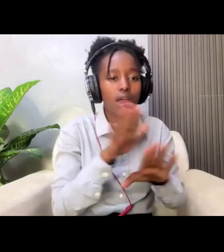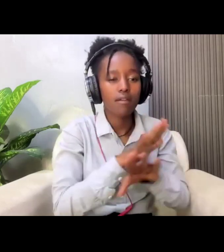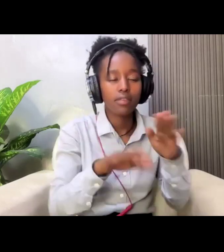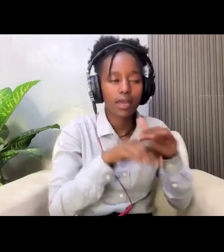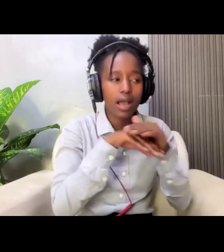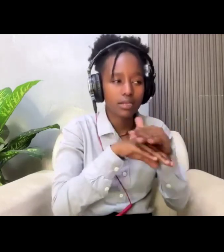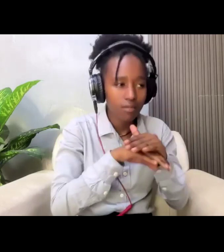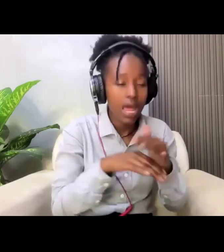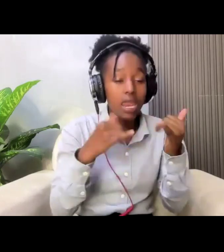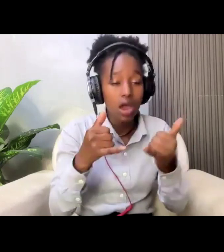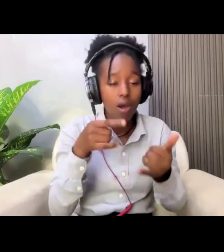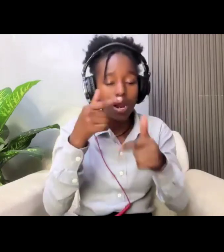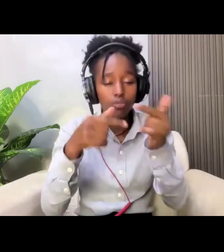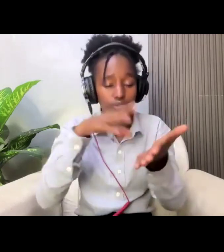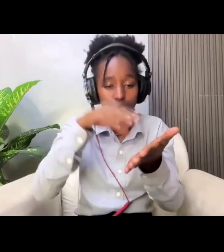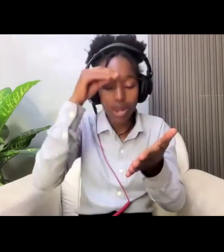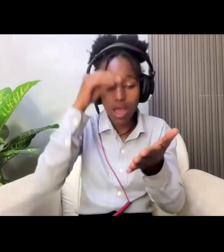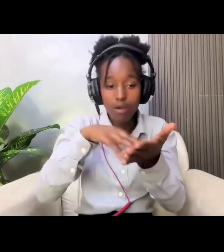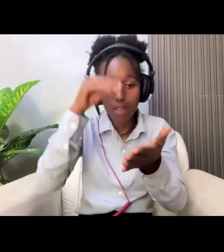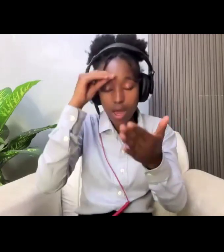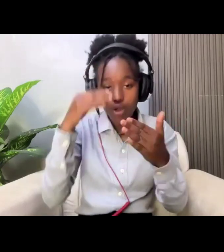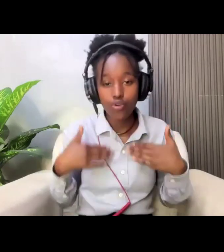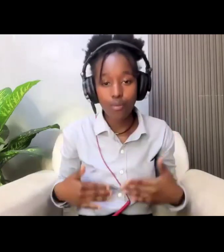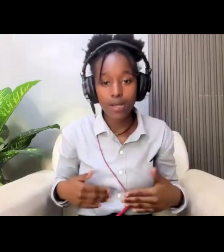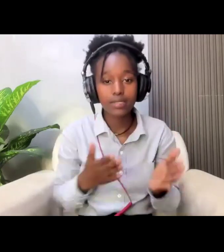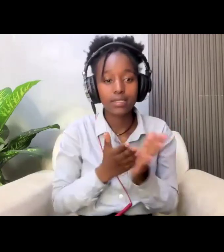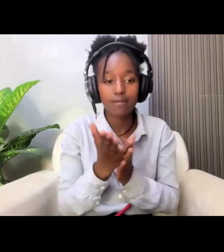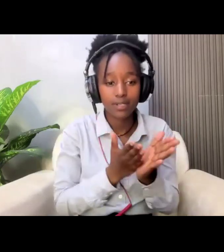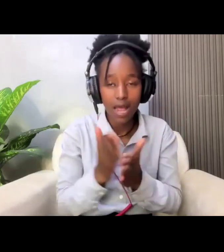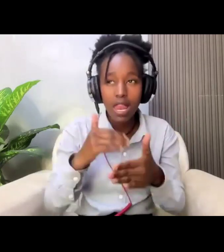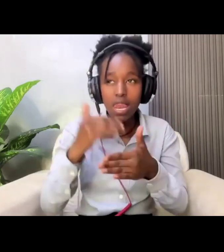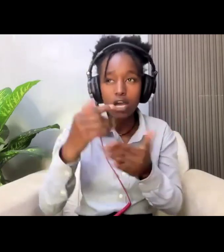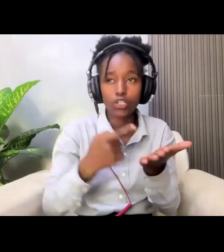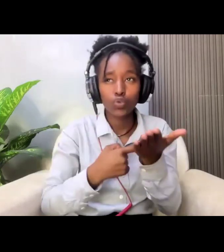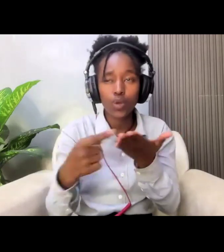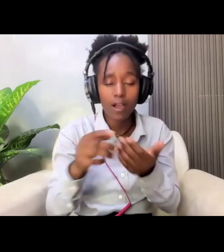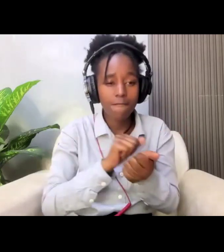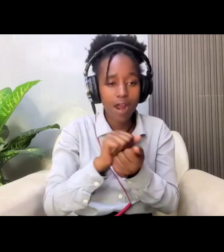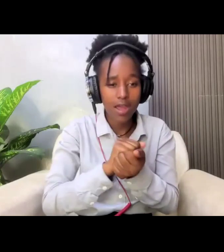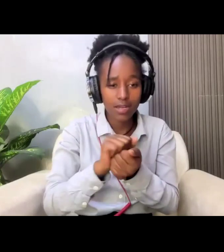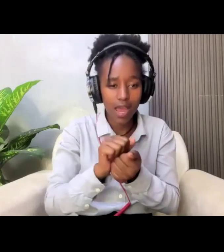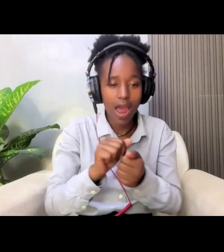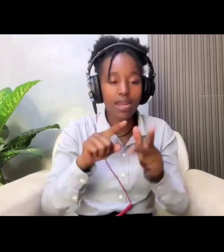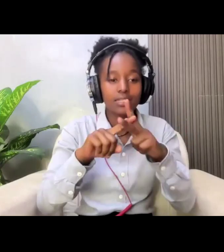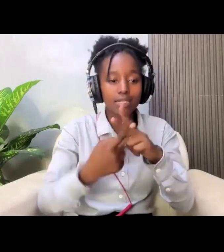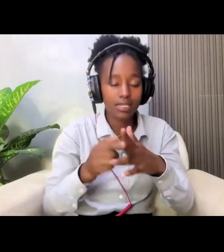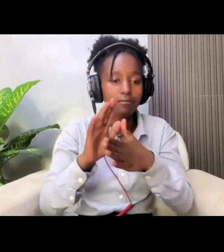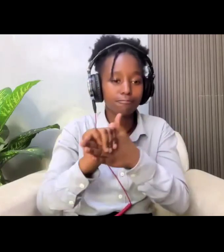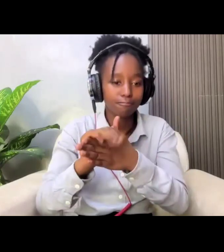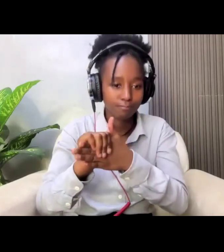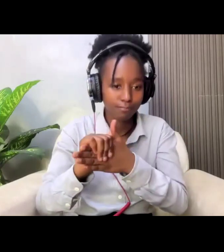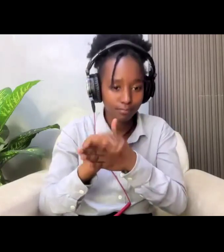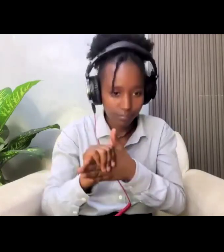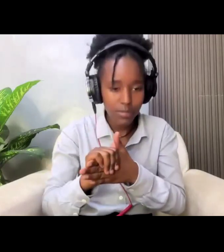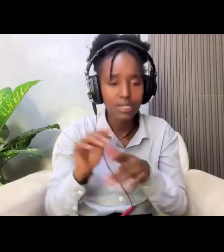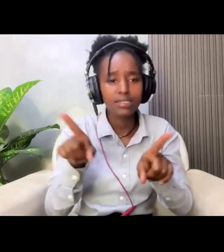psychology. I begin my internship next week Friday, actually, at the Center, the Girls Training Center. And I'm really looking forward